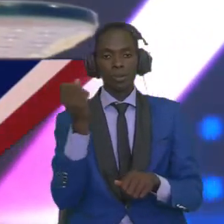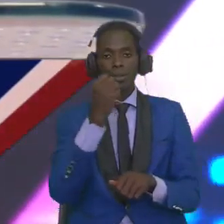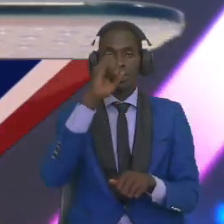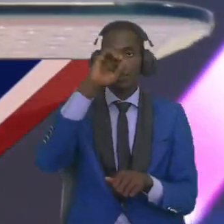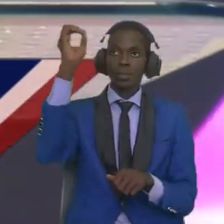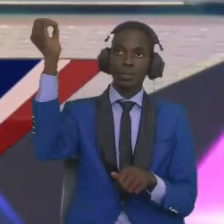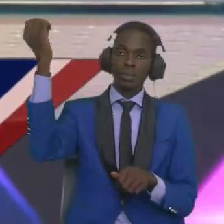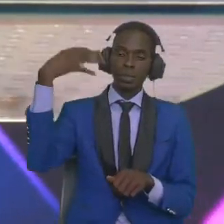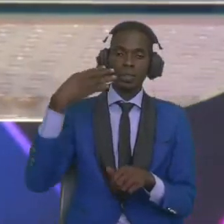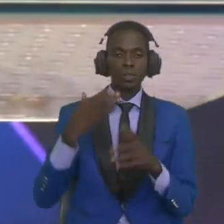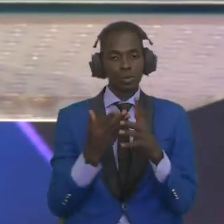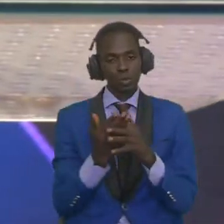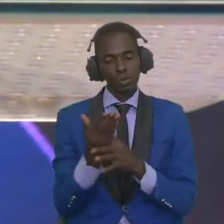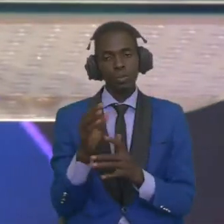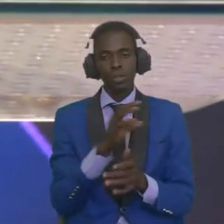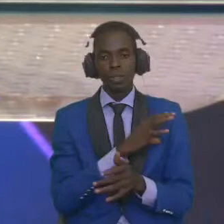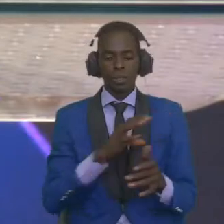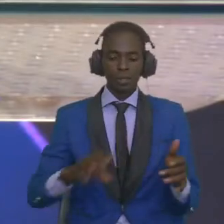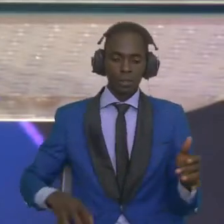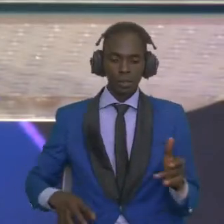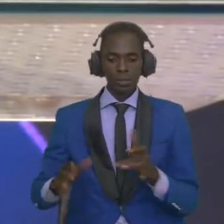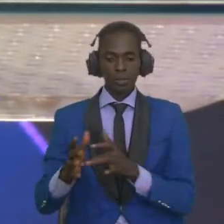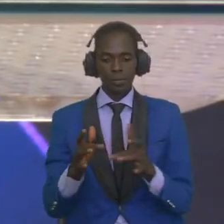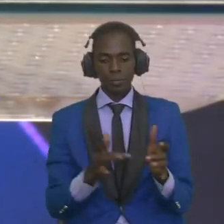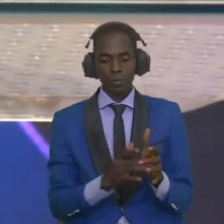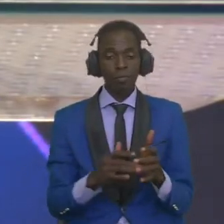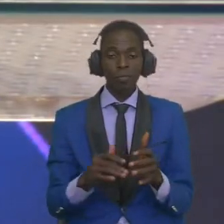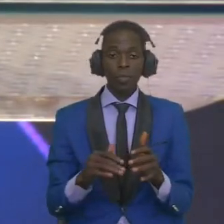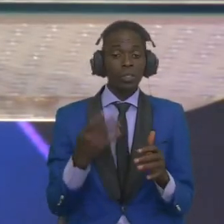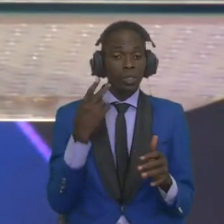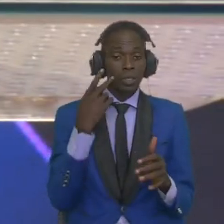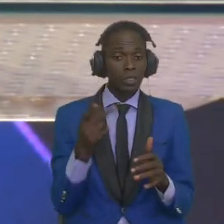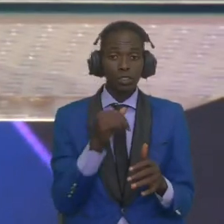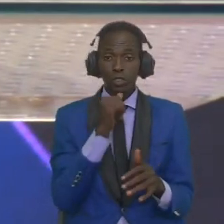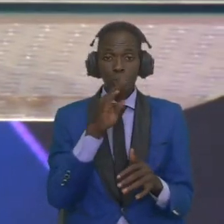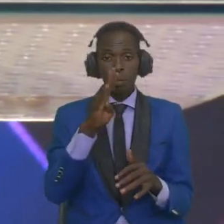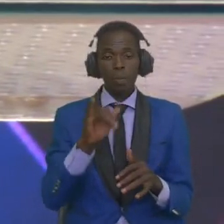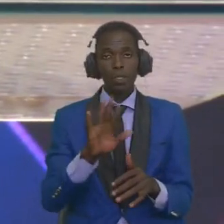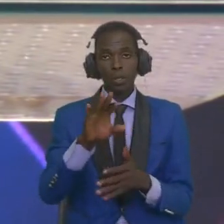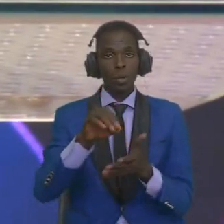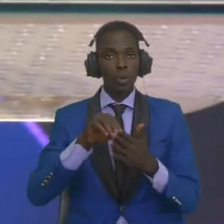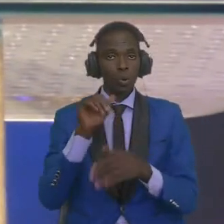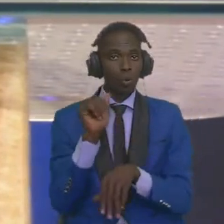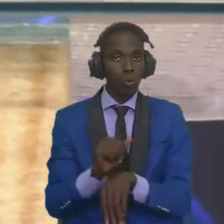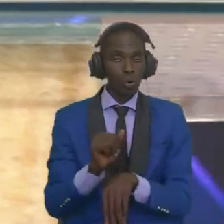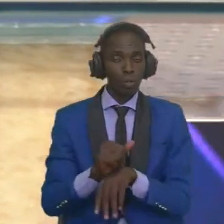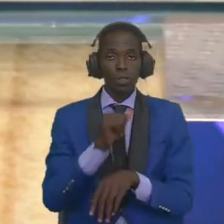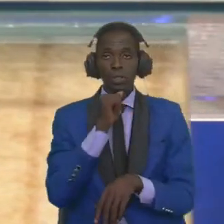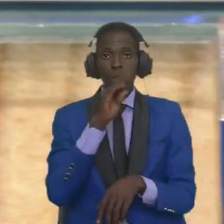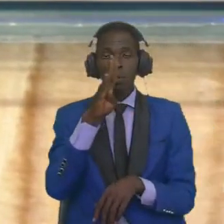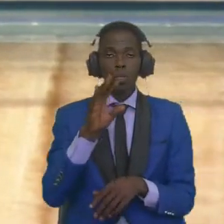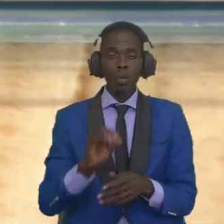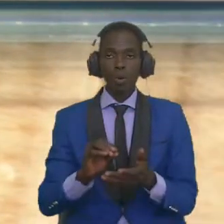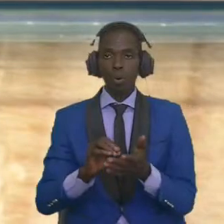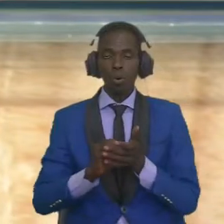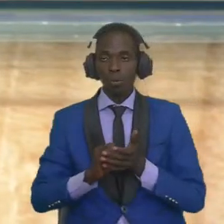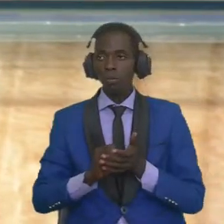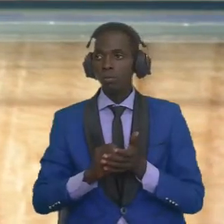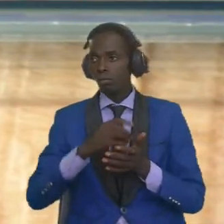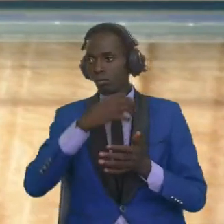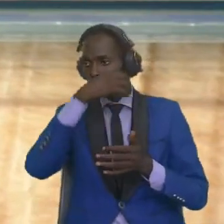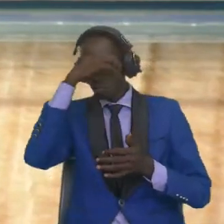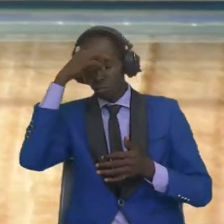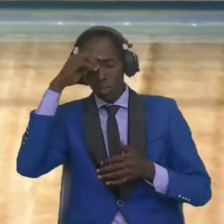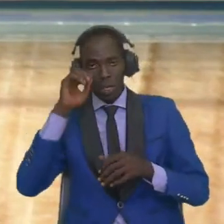that grace that calls us to himself, not by our works, not by our merit. It's that grace that leads us to